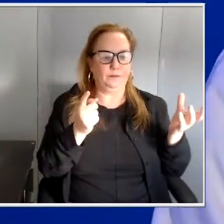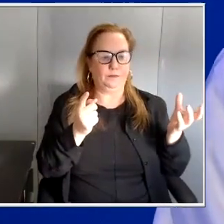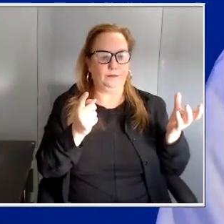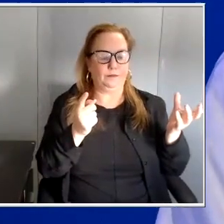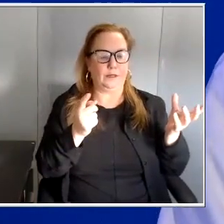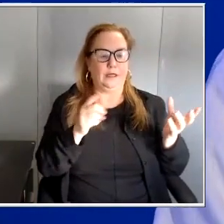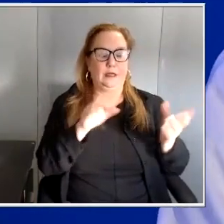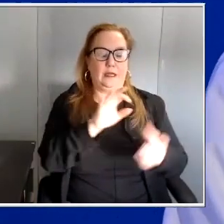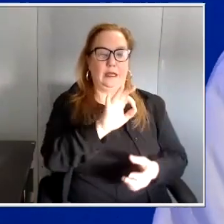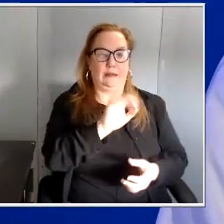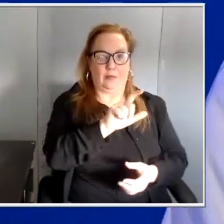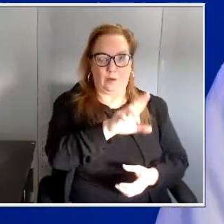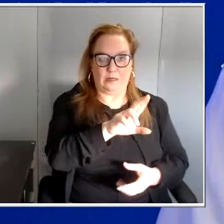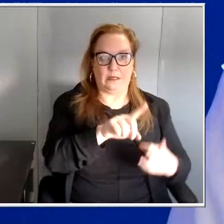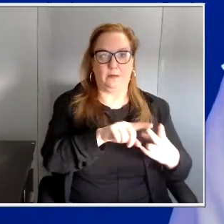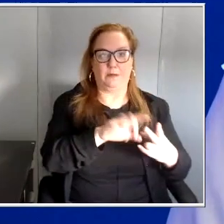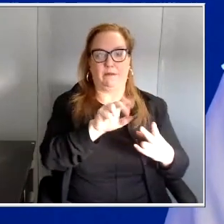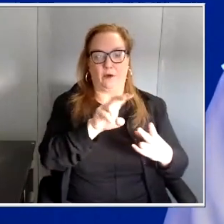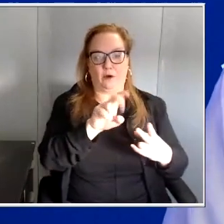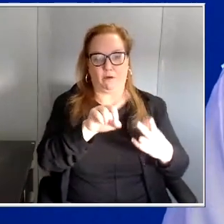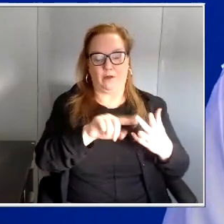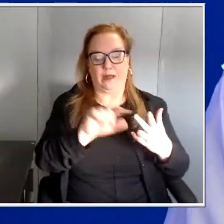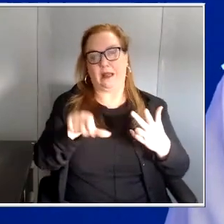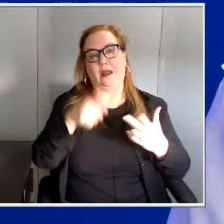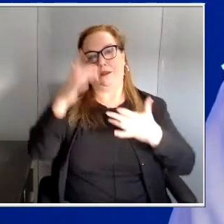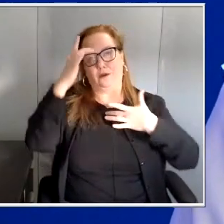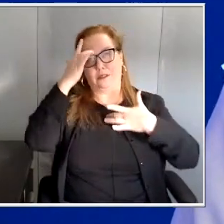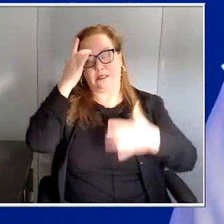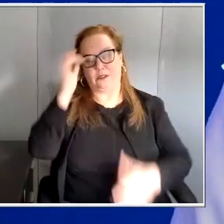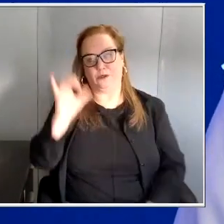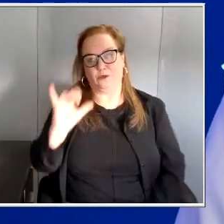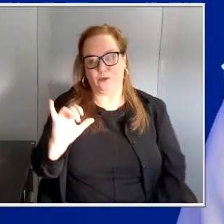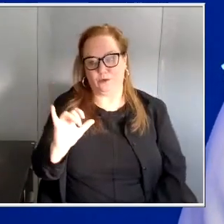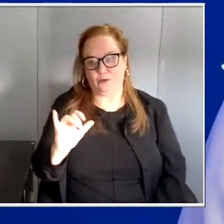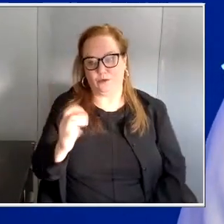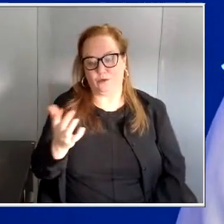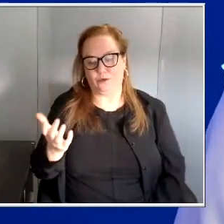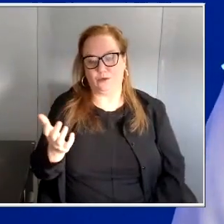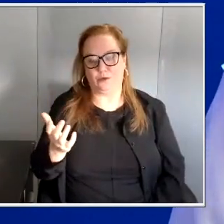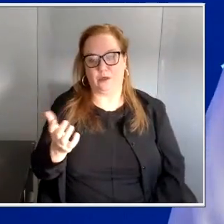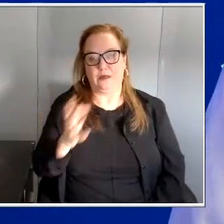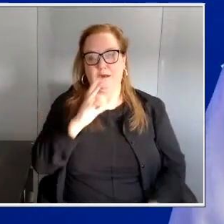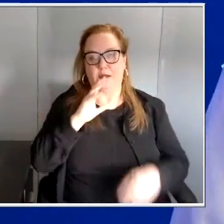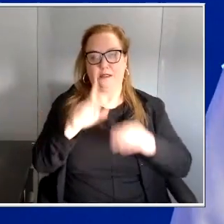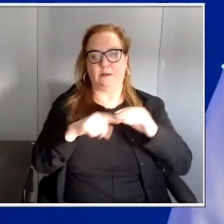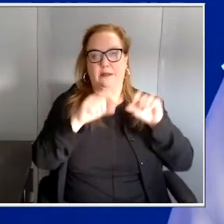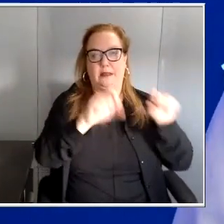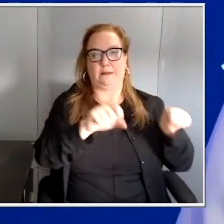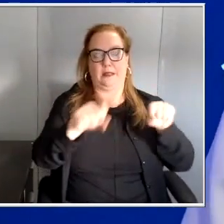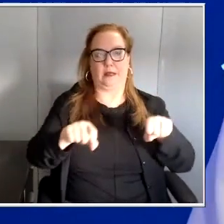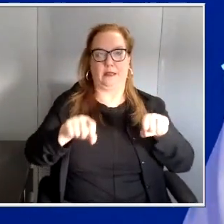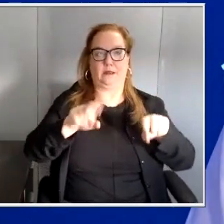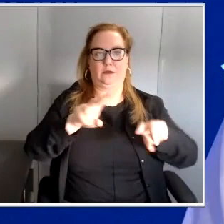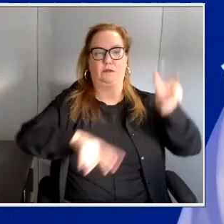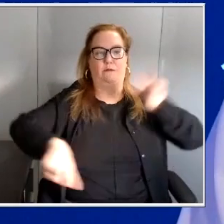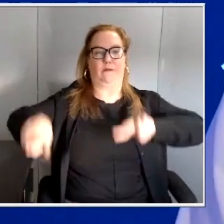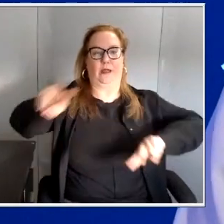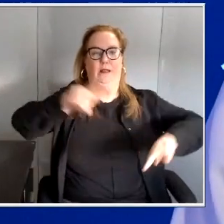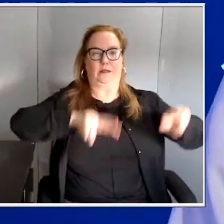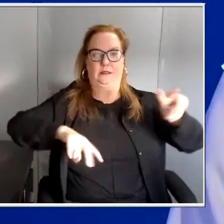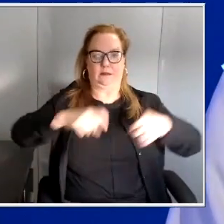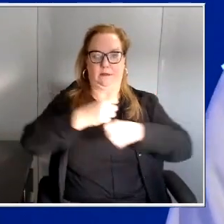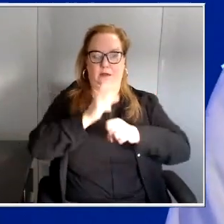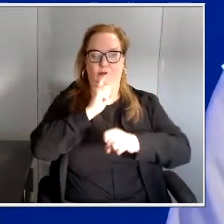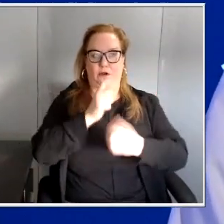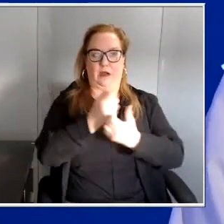influenza, but also COVID and other diseases as well. I think that just goes to infrastructure and the ability to do surveillance to really keep everybody up to